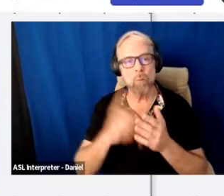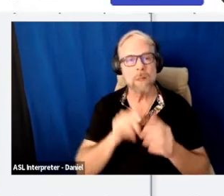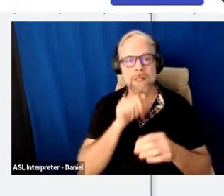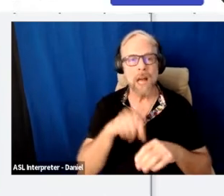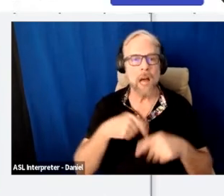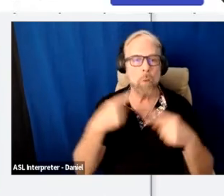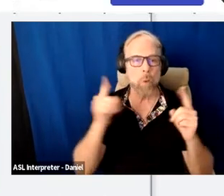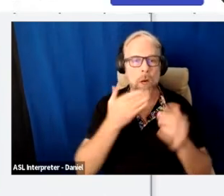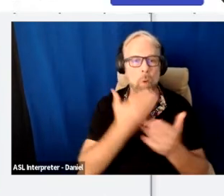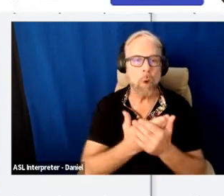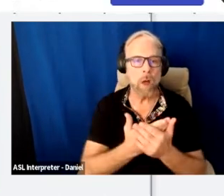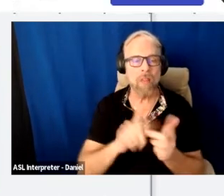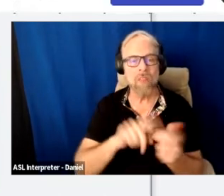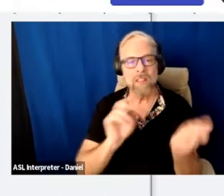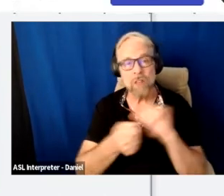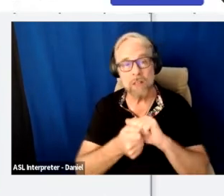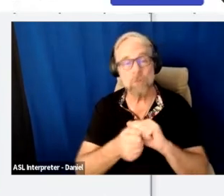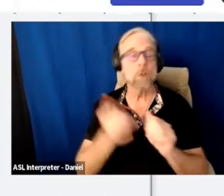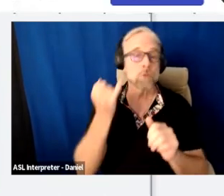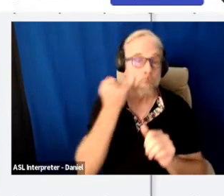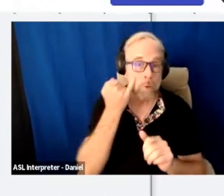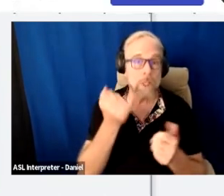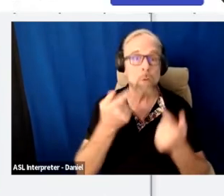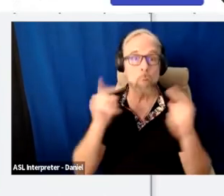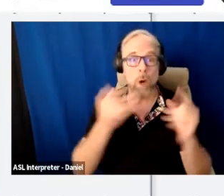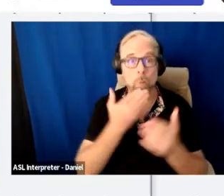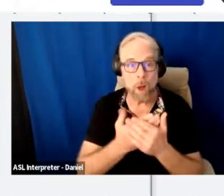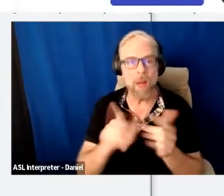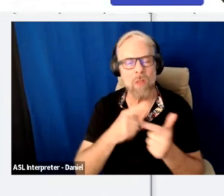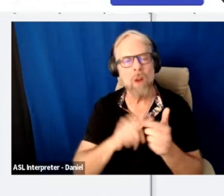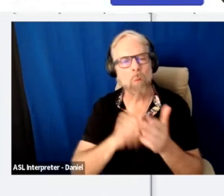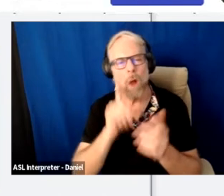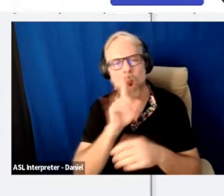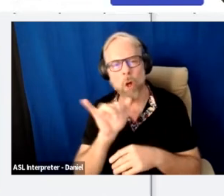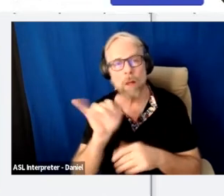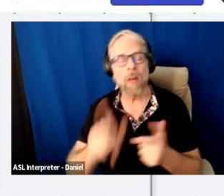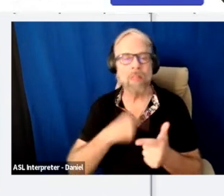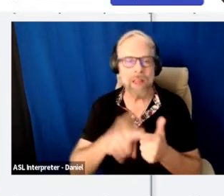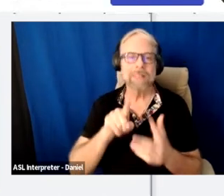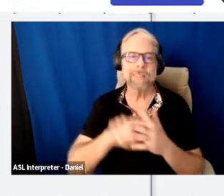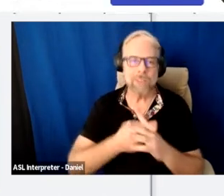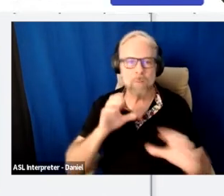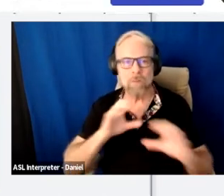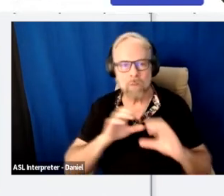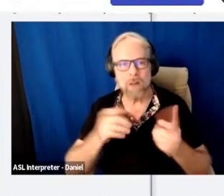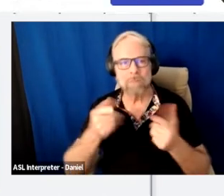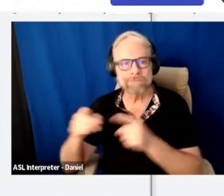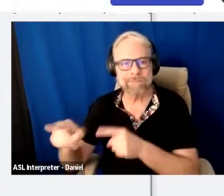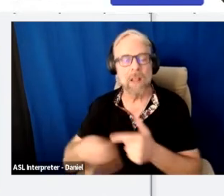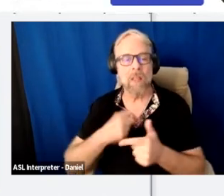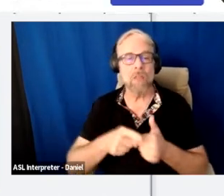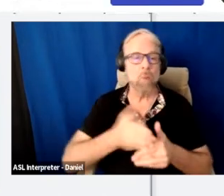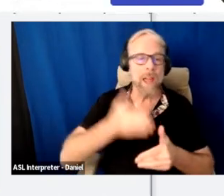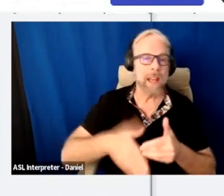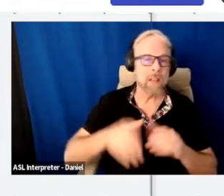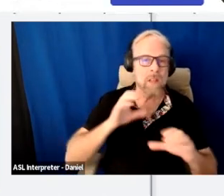it to say, well, what would it look like if it was working well? So that got some juice going. And by the time, we sort of ended the conversation, we were